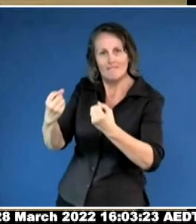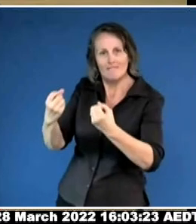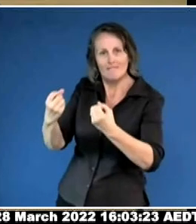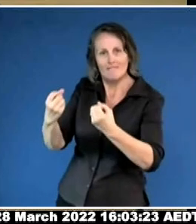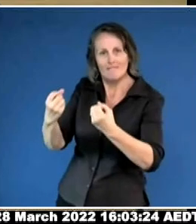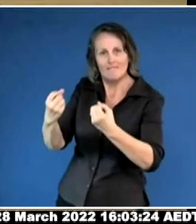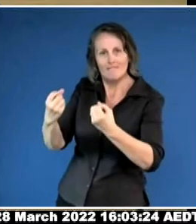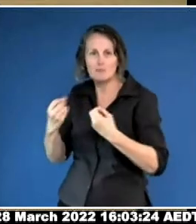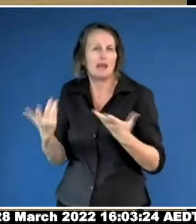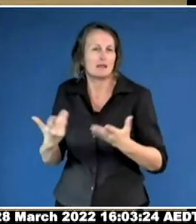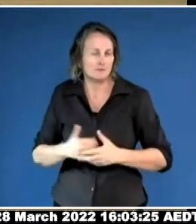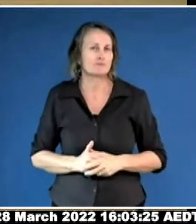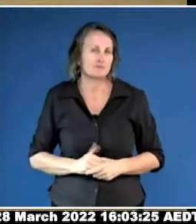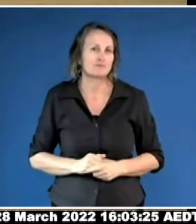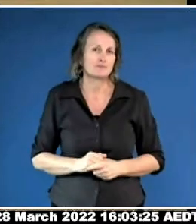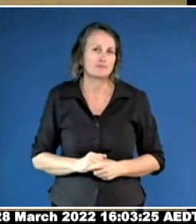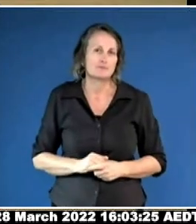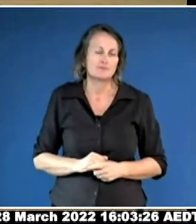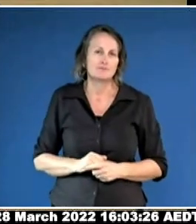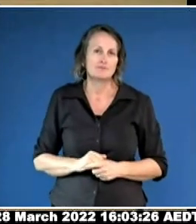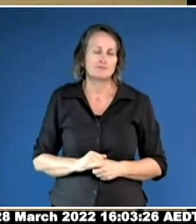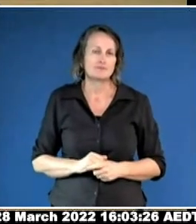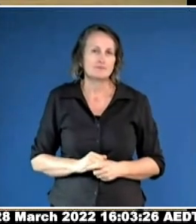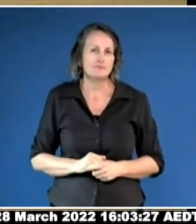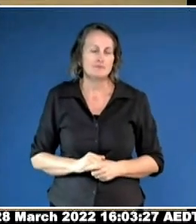provide balanced feedback to their workers and providers.